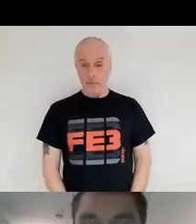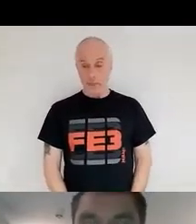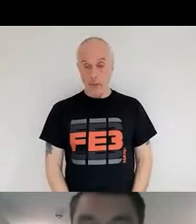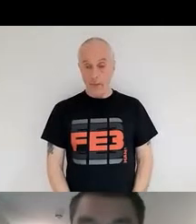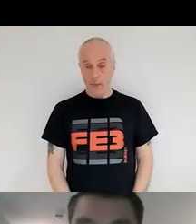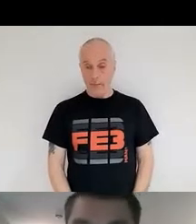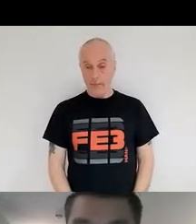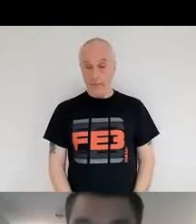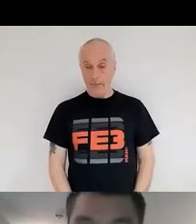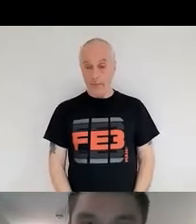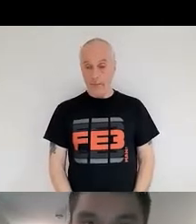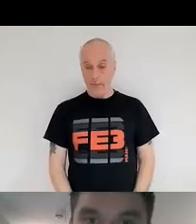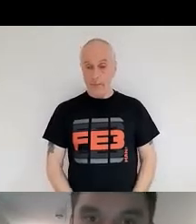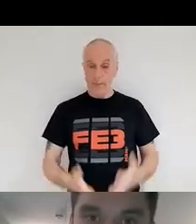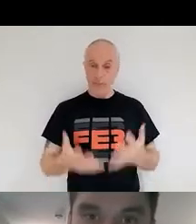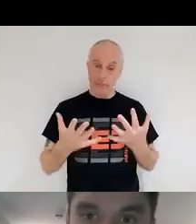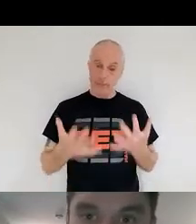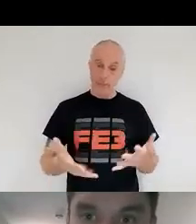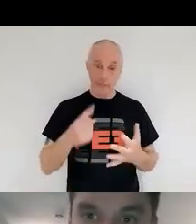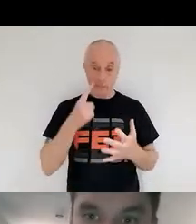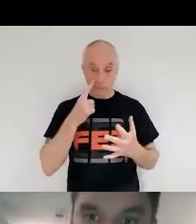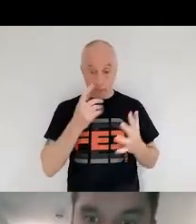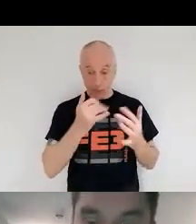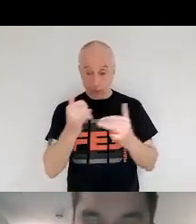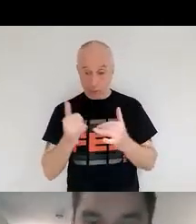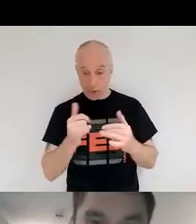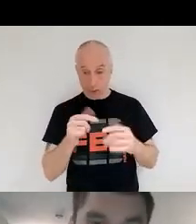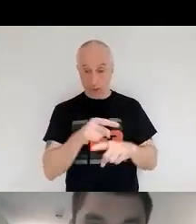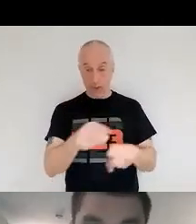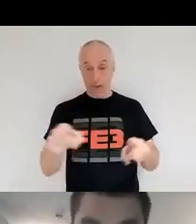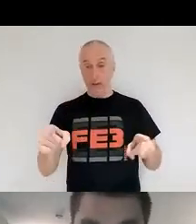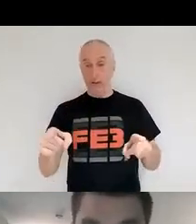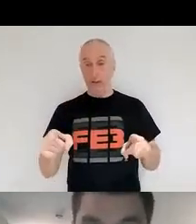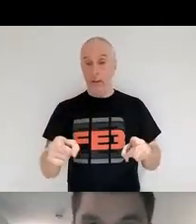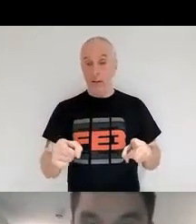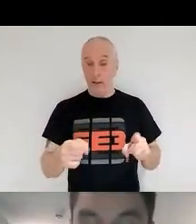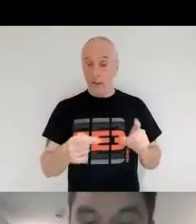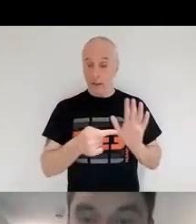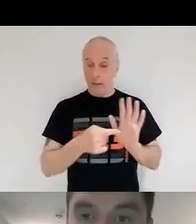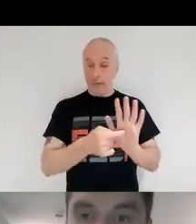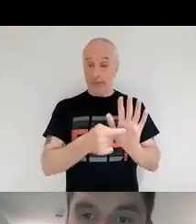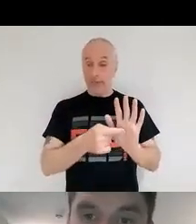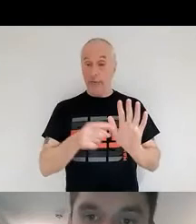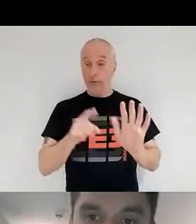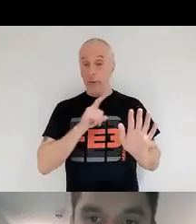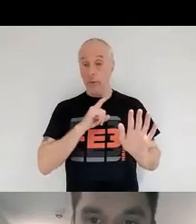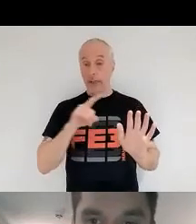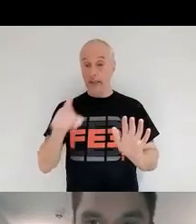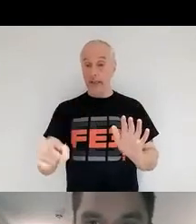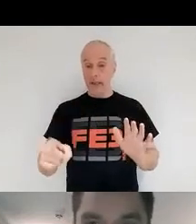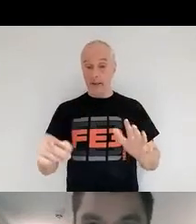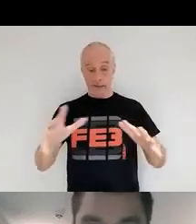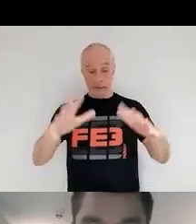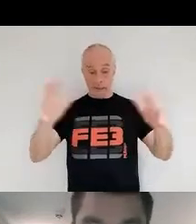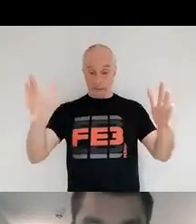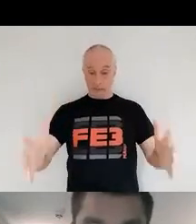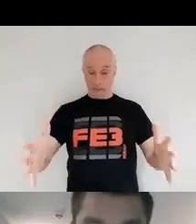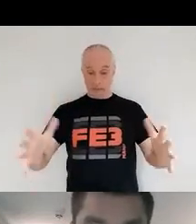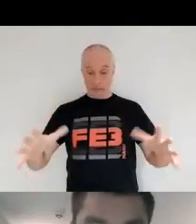So the trials is what everyone sort of likes to talk about and likes to point to because they're the big shiny pieces of metal. But actually,